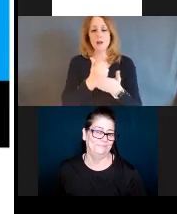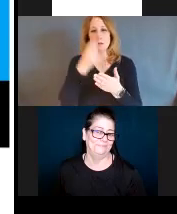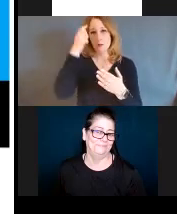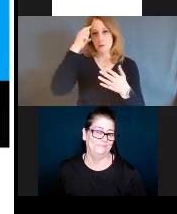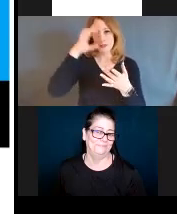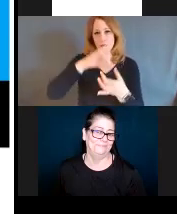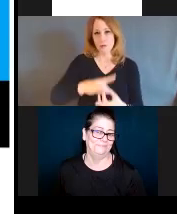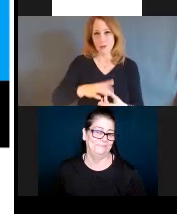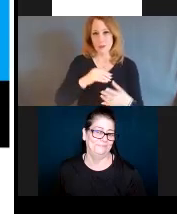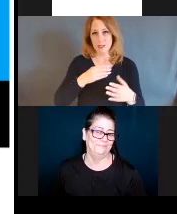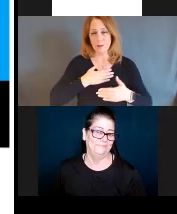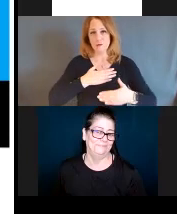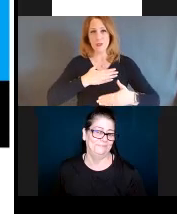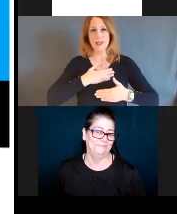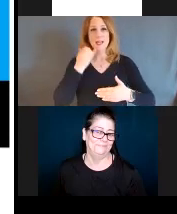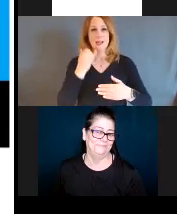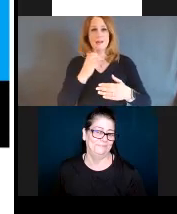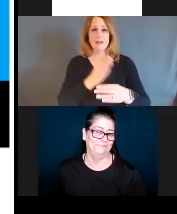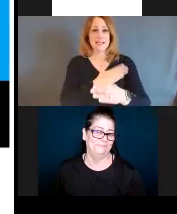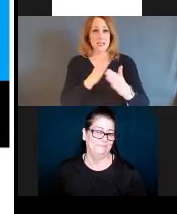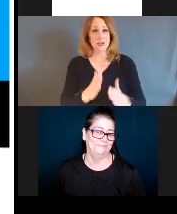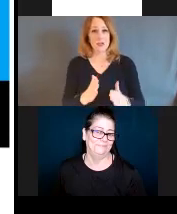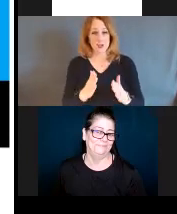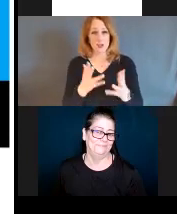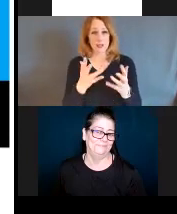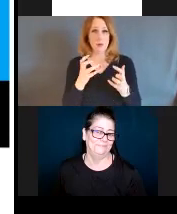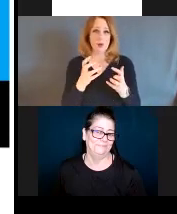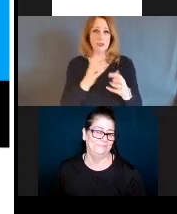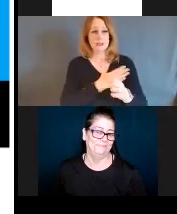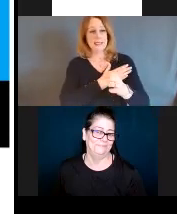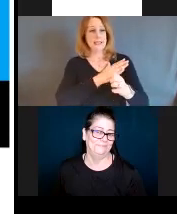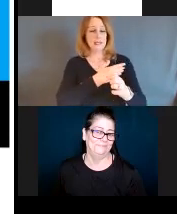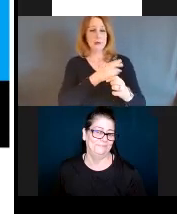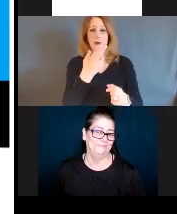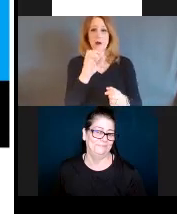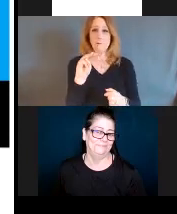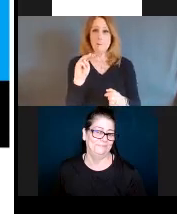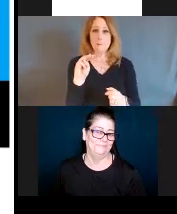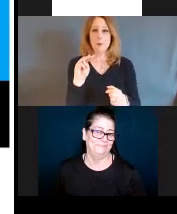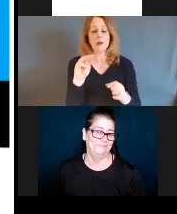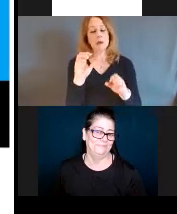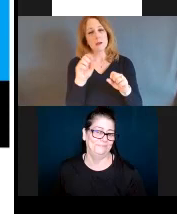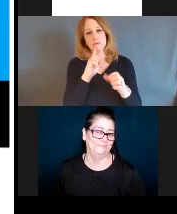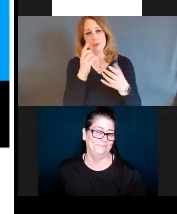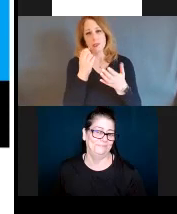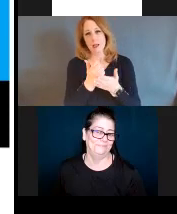So if someone is a singer and they want to hum a tune or sing a tune, that can really help with grounding too.